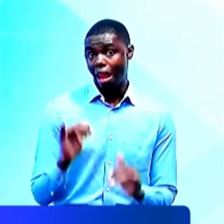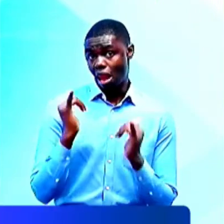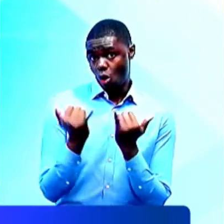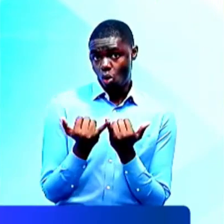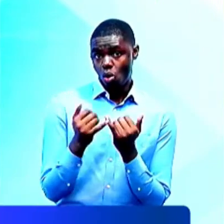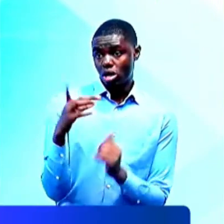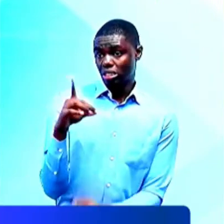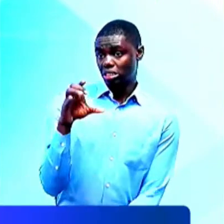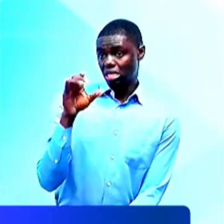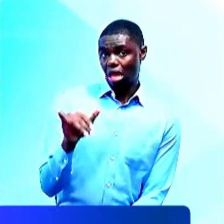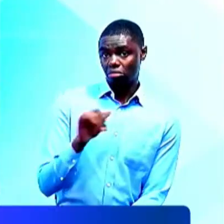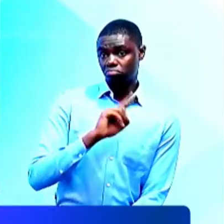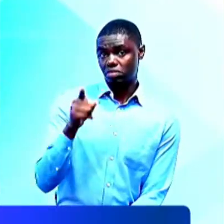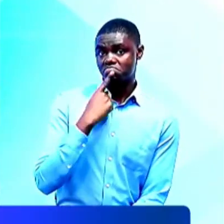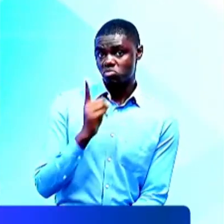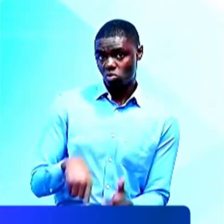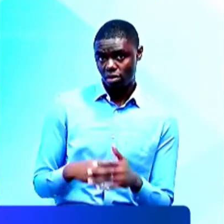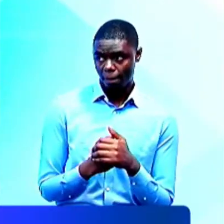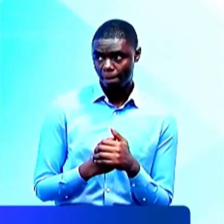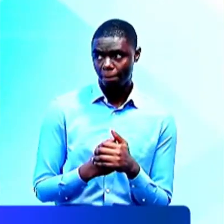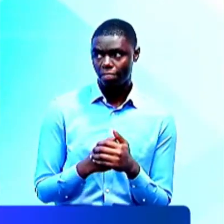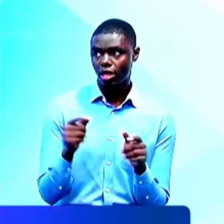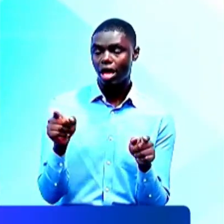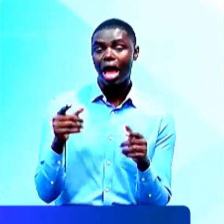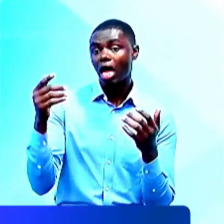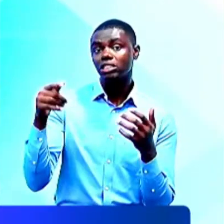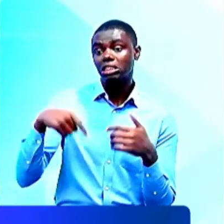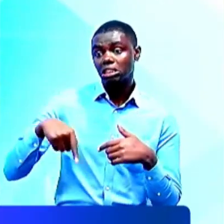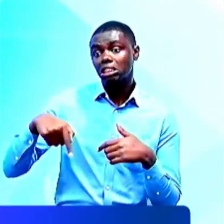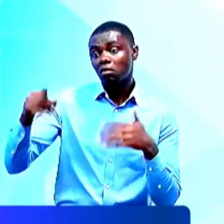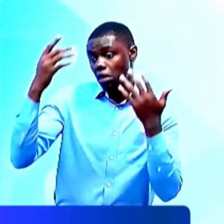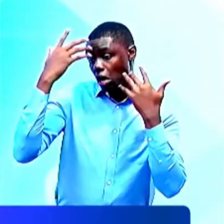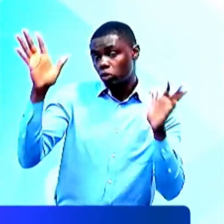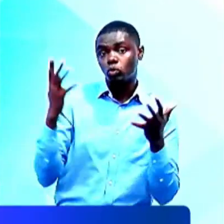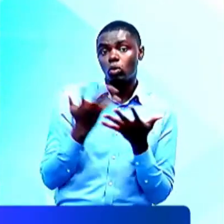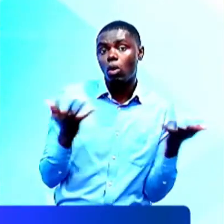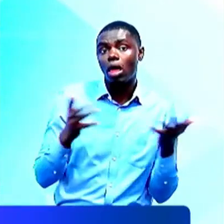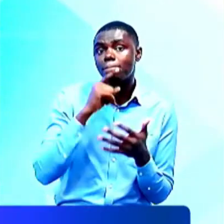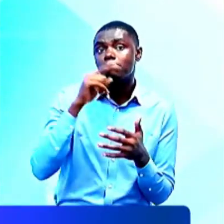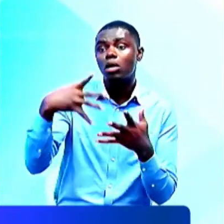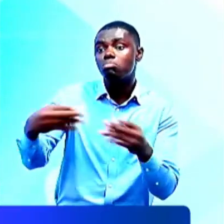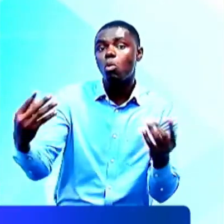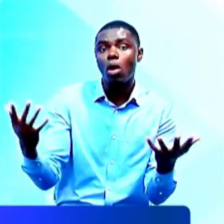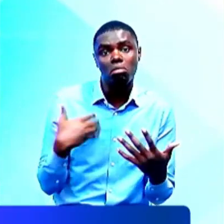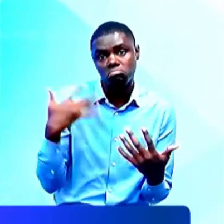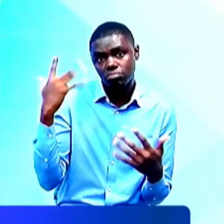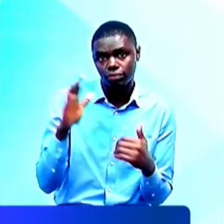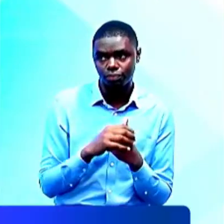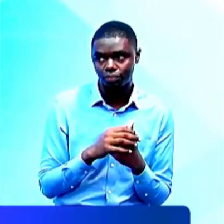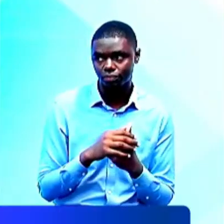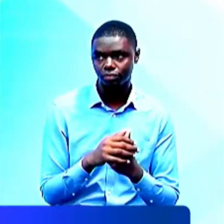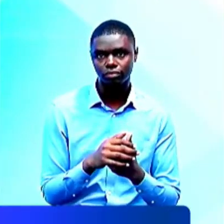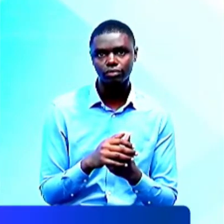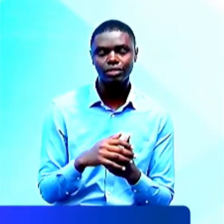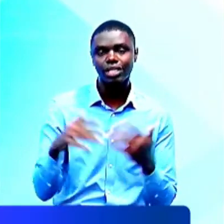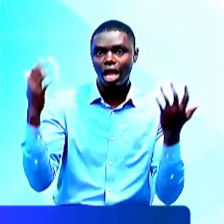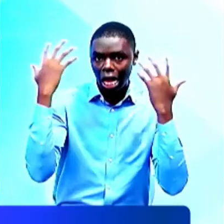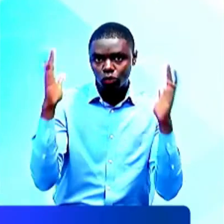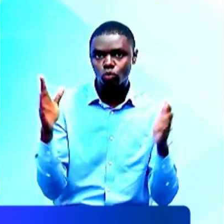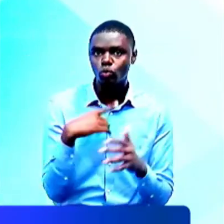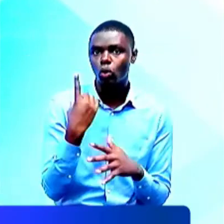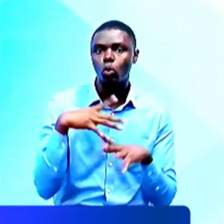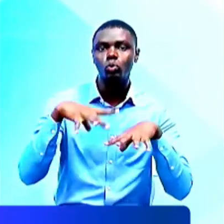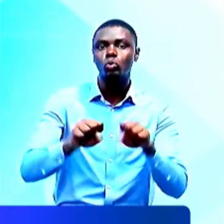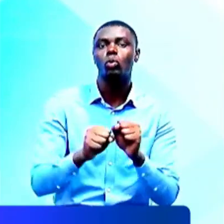the DCI came out and said that he also does not know where. Well, is. we don't know whoever took